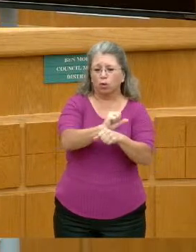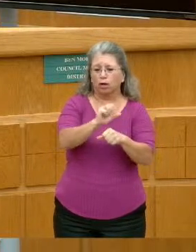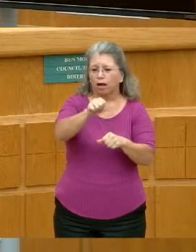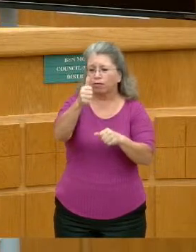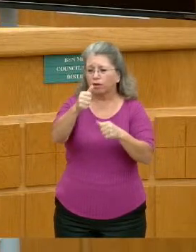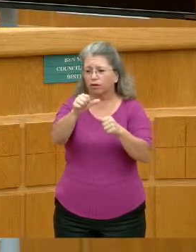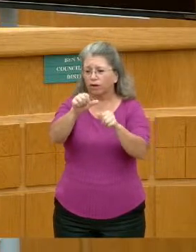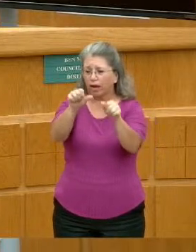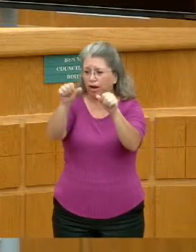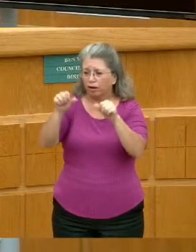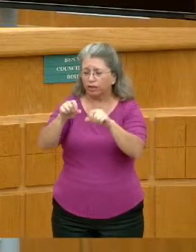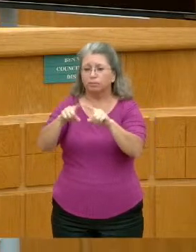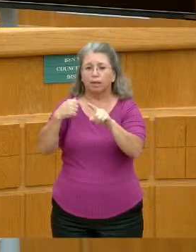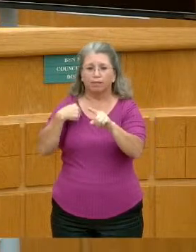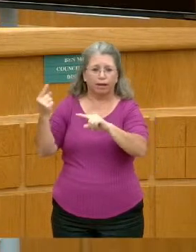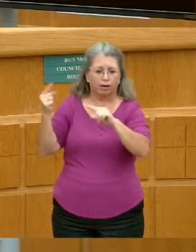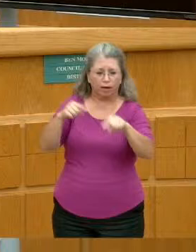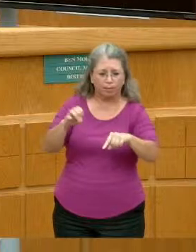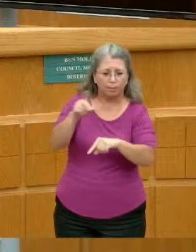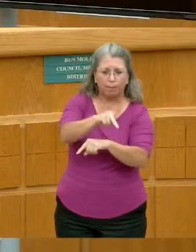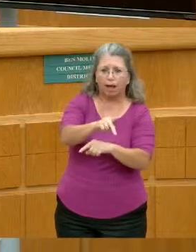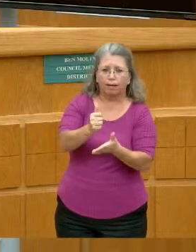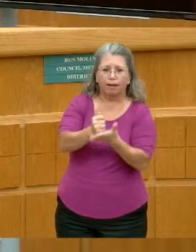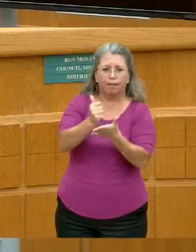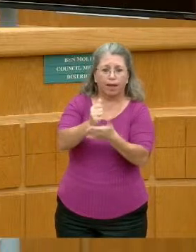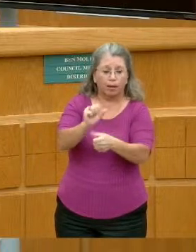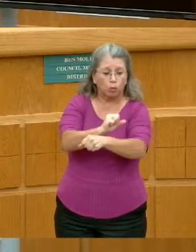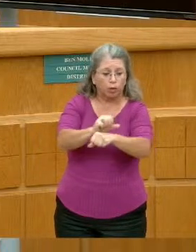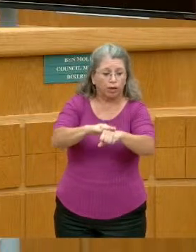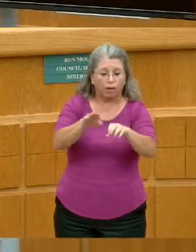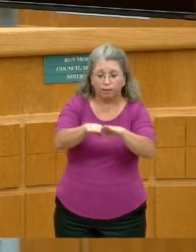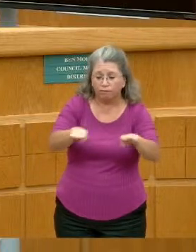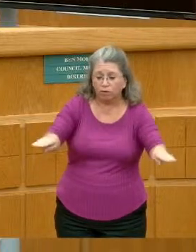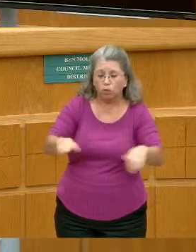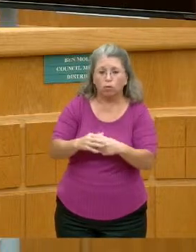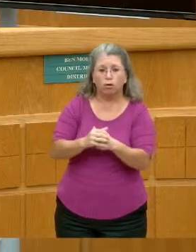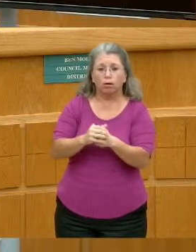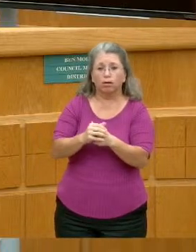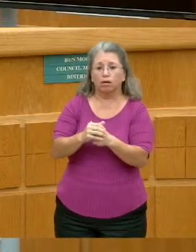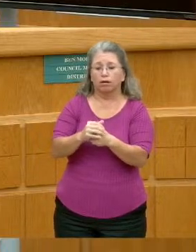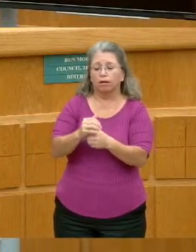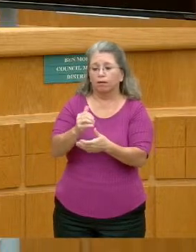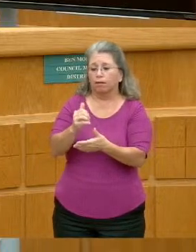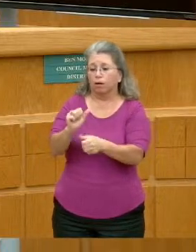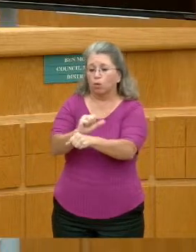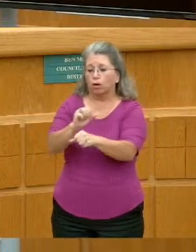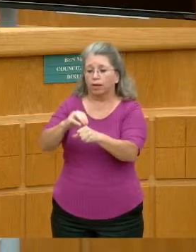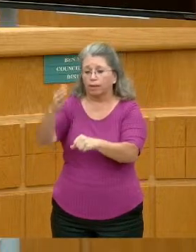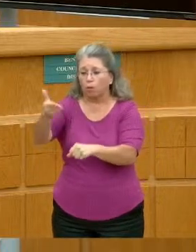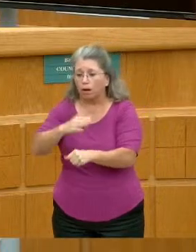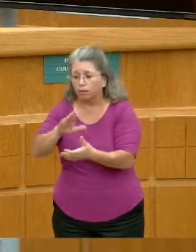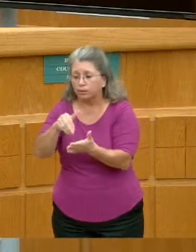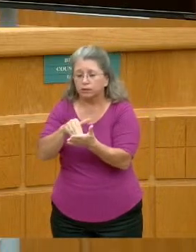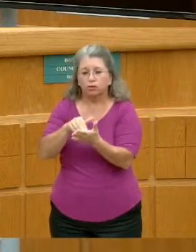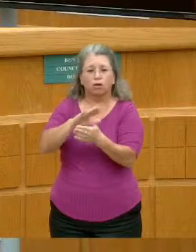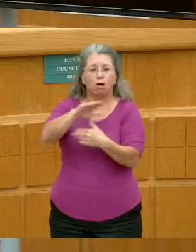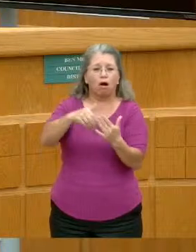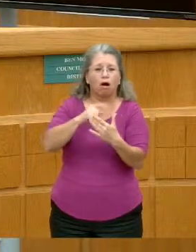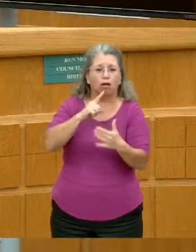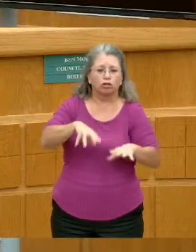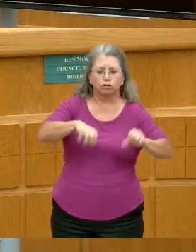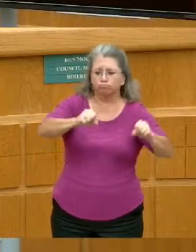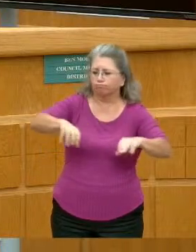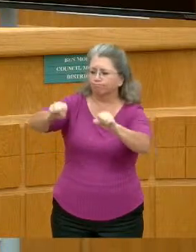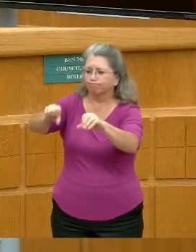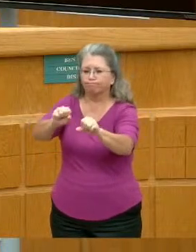floors, helping in our welcome center. Everybody is stepping up to do what's necessary to take